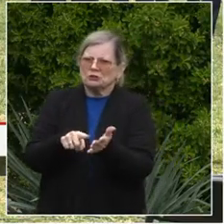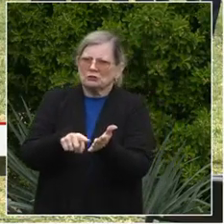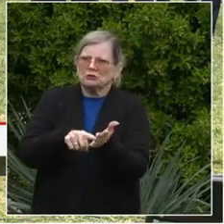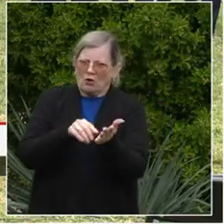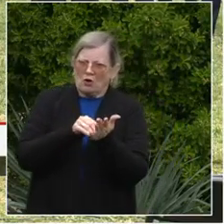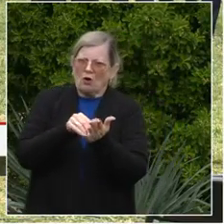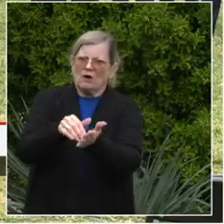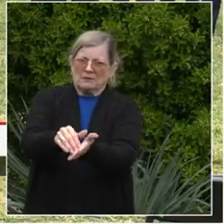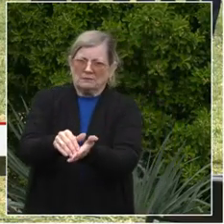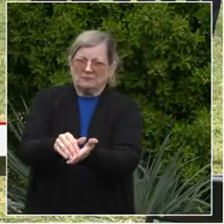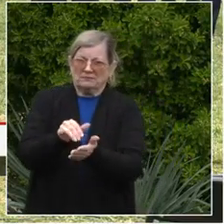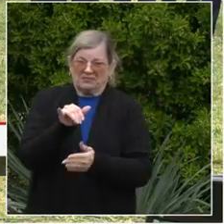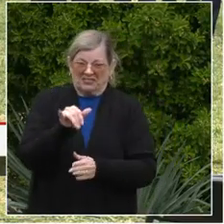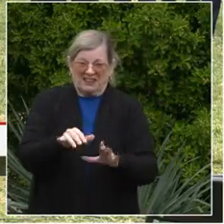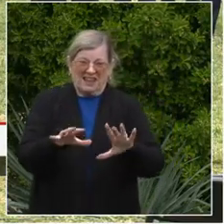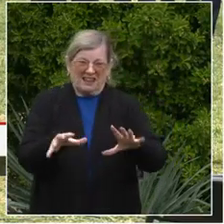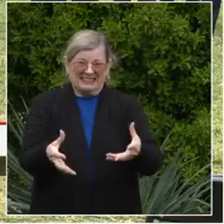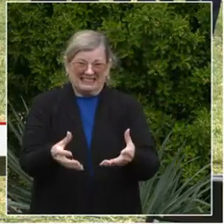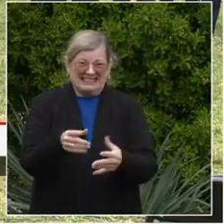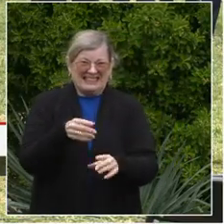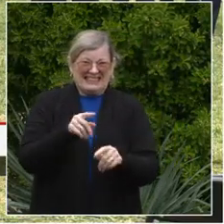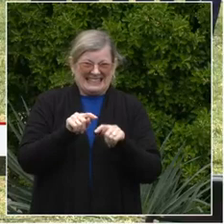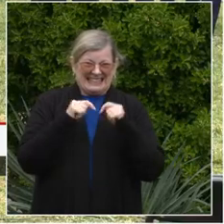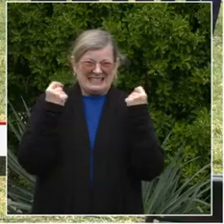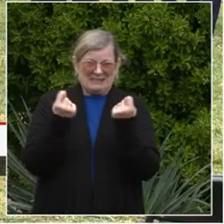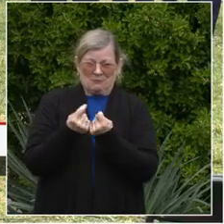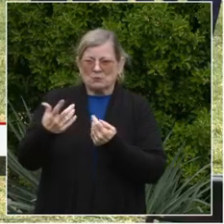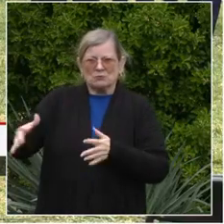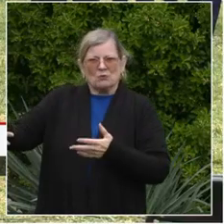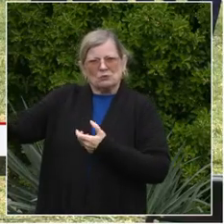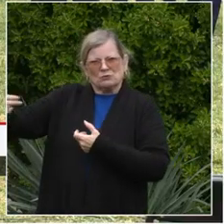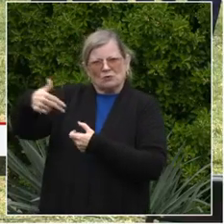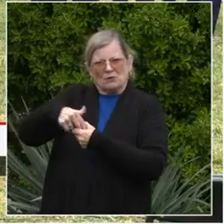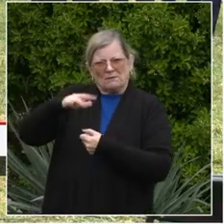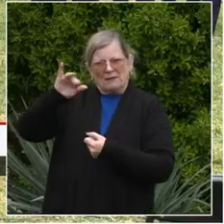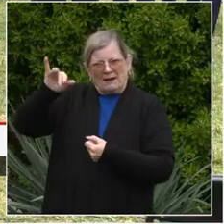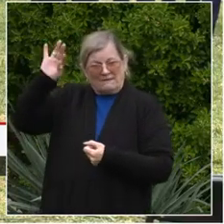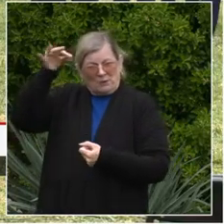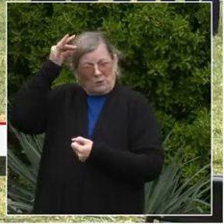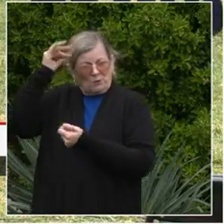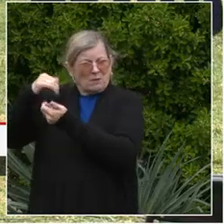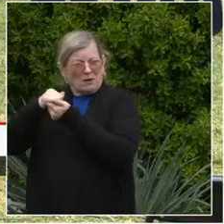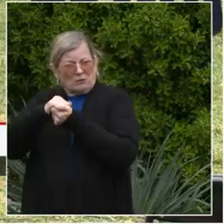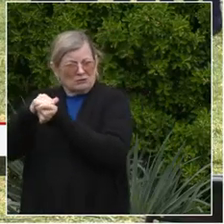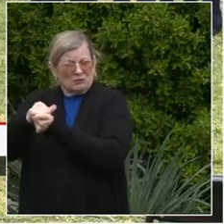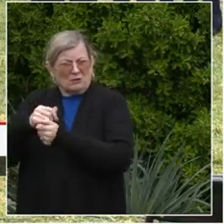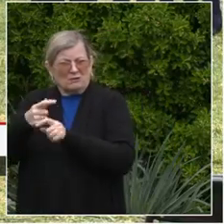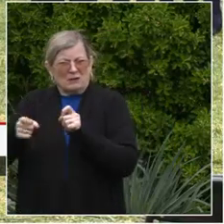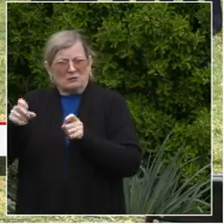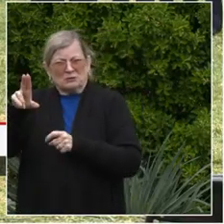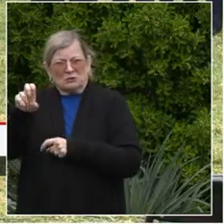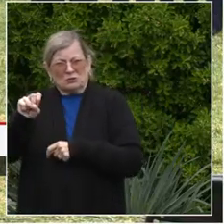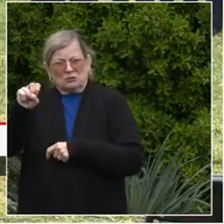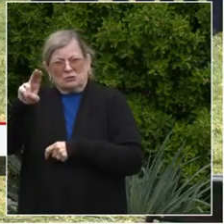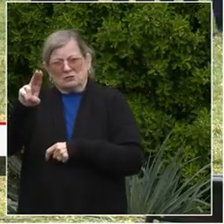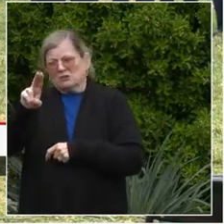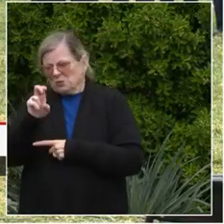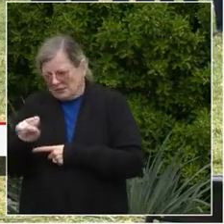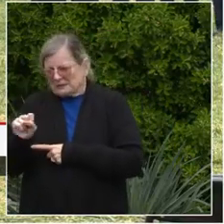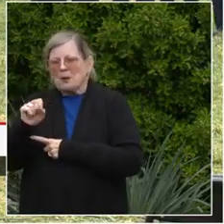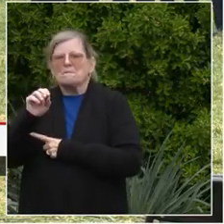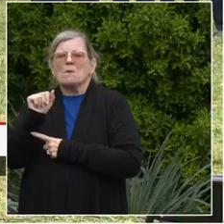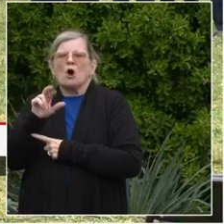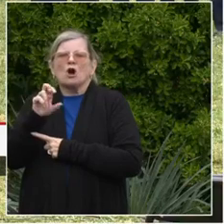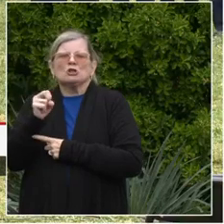that team, he's going to be joined by another one of our federal partners from the United States Marshal Service, so that we have